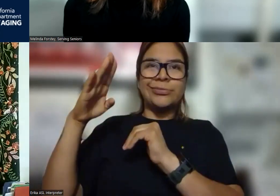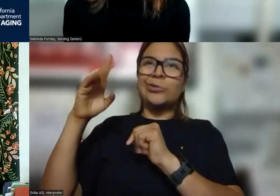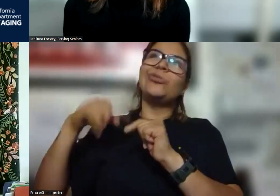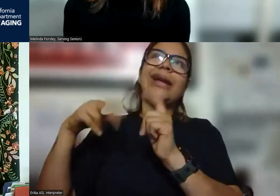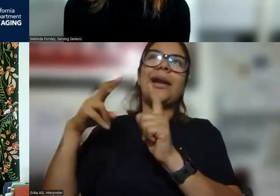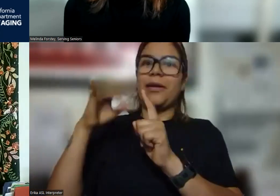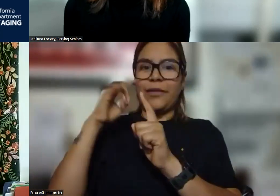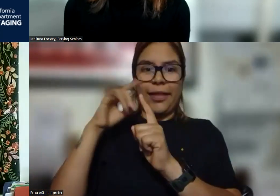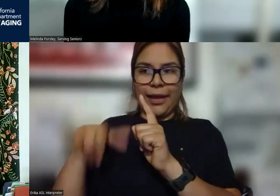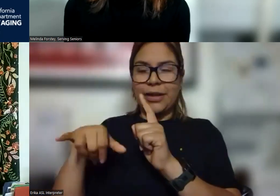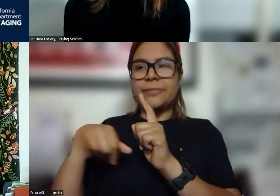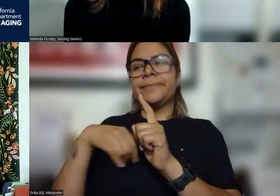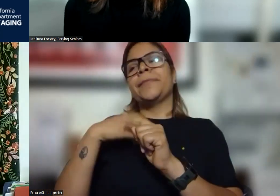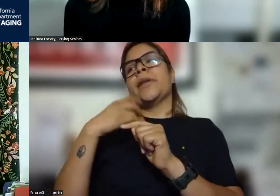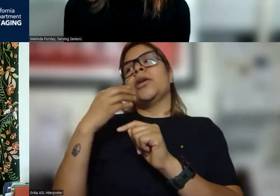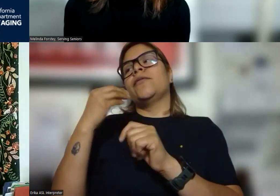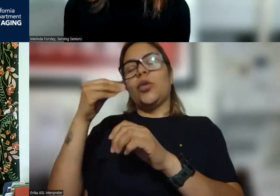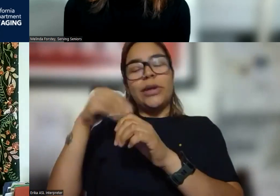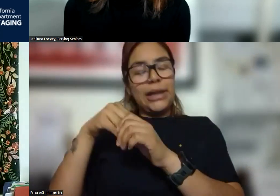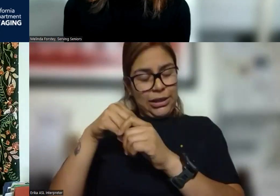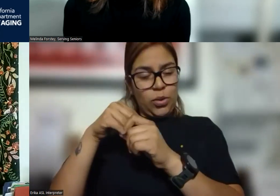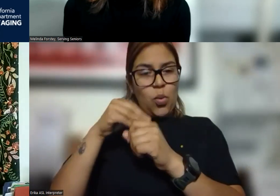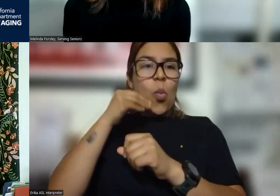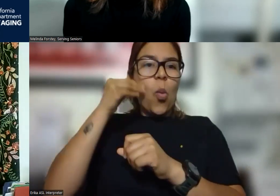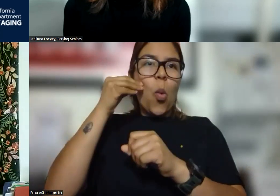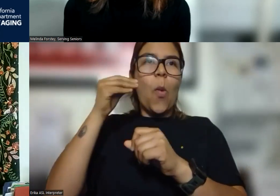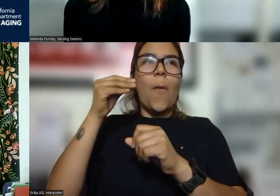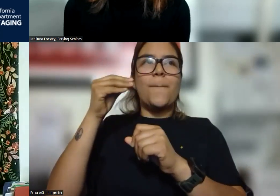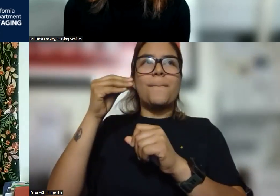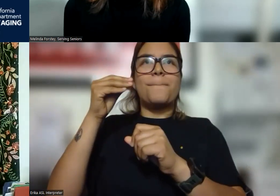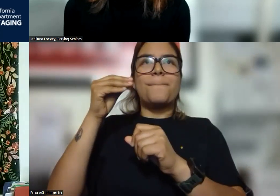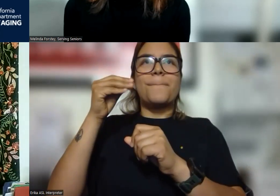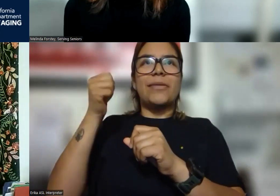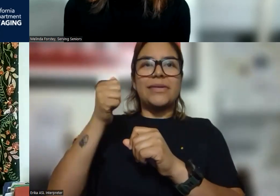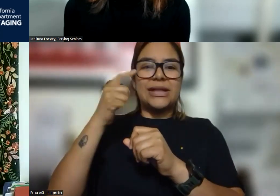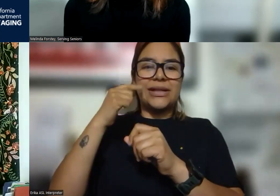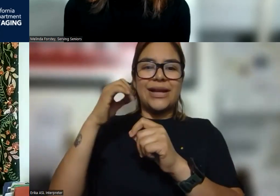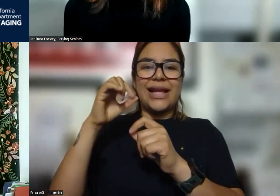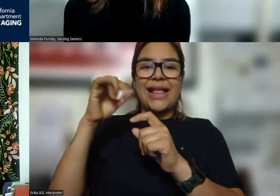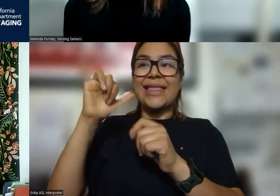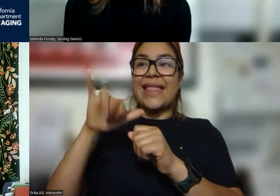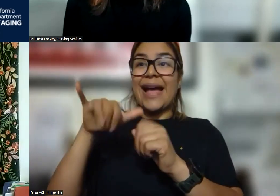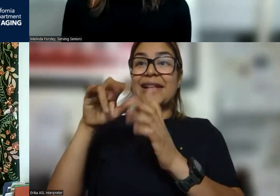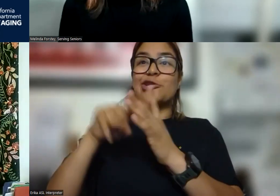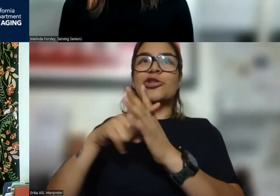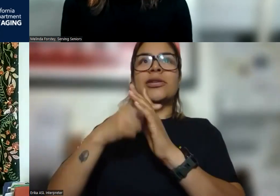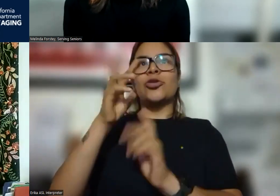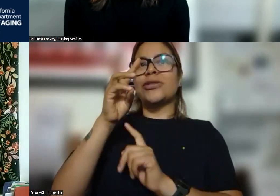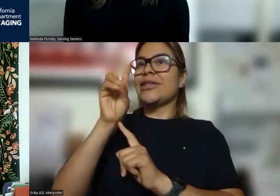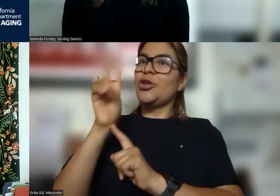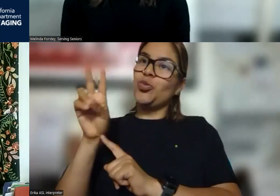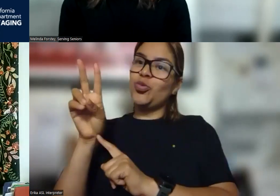And then the in-place housing choice voucher, that doesn't start until you're 62. So there's all